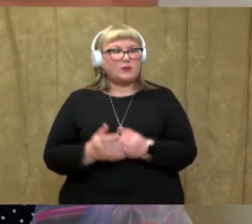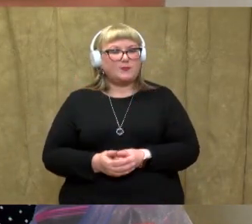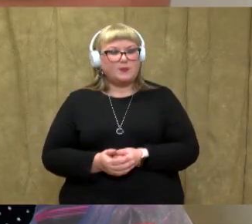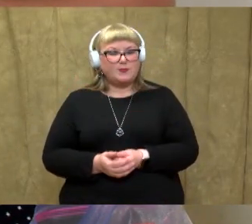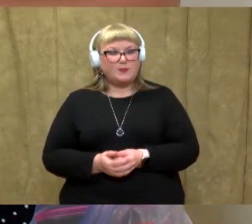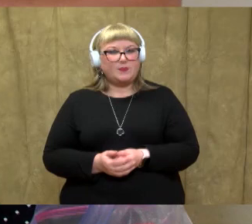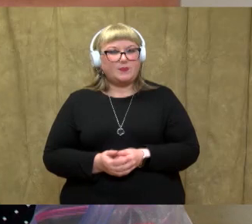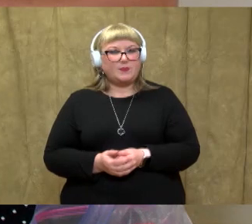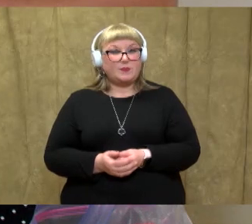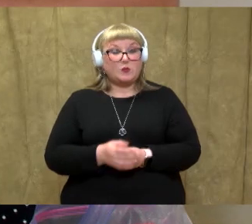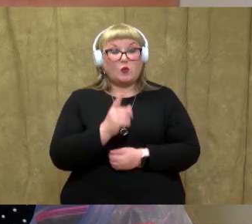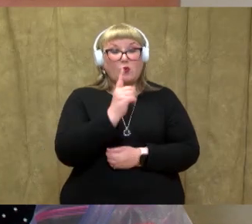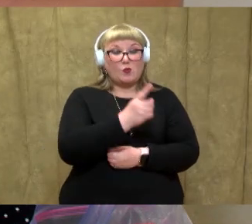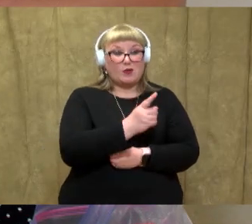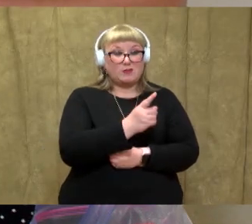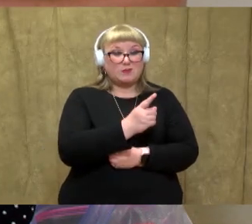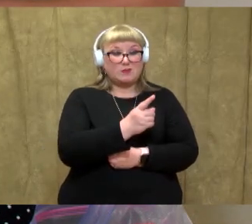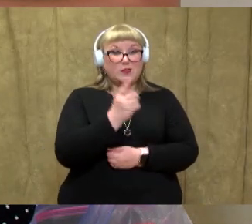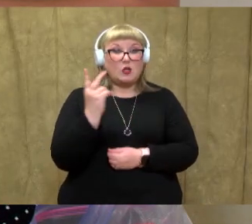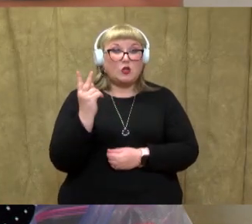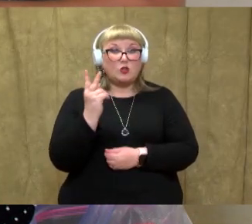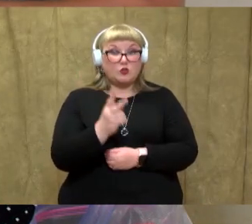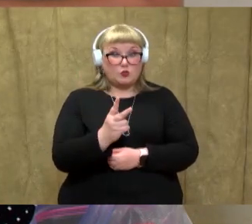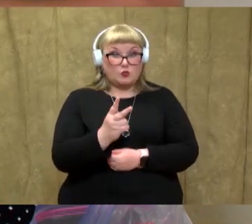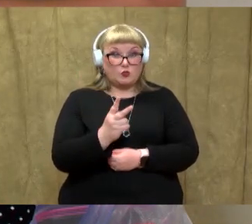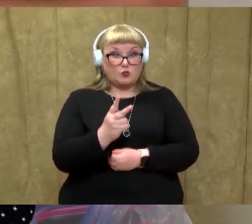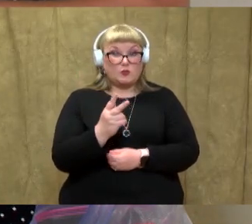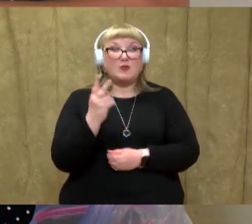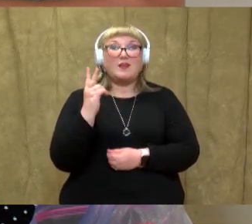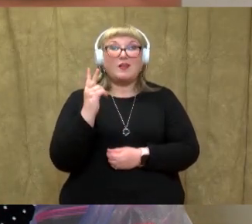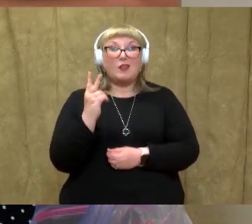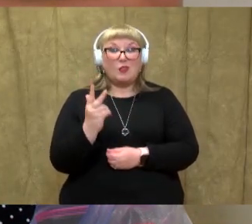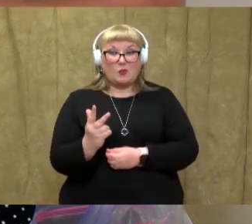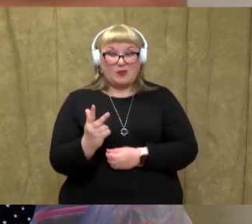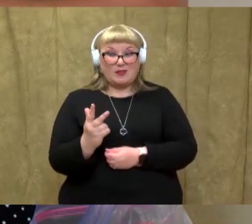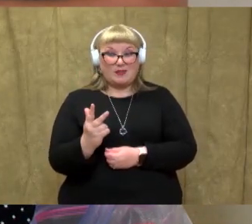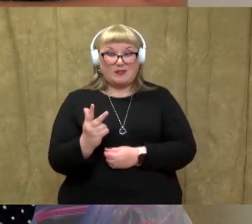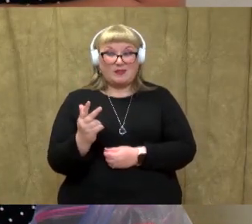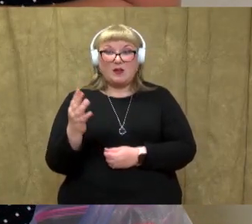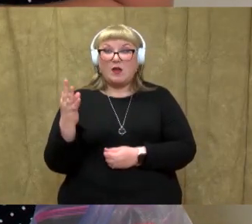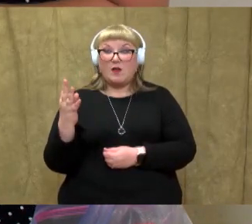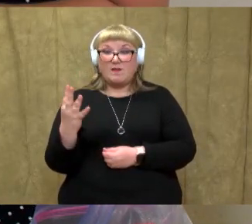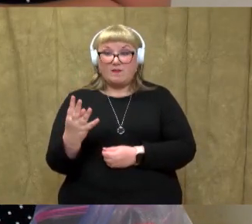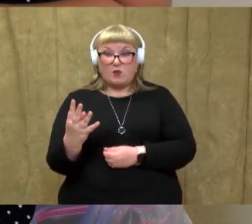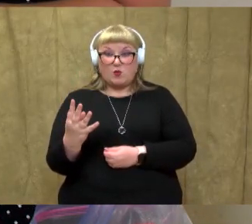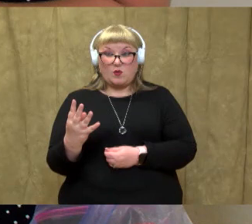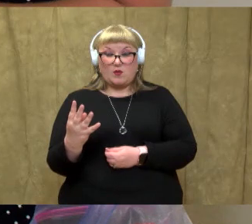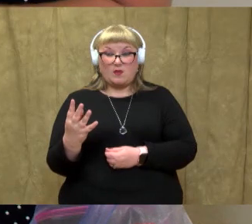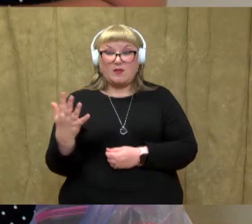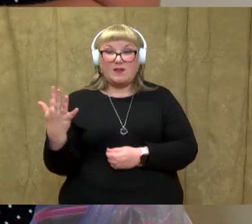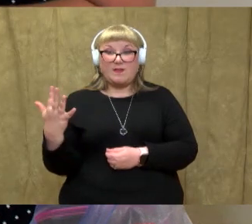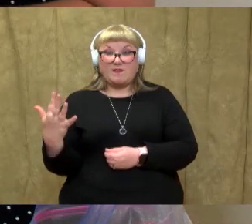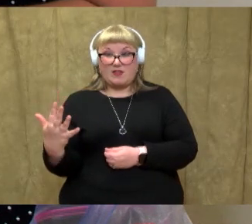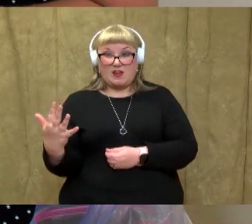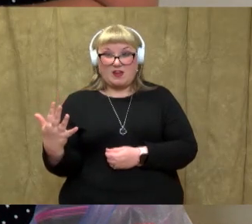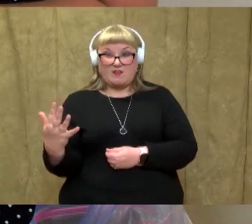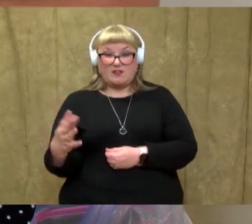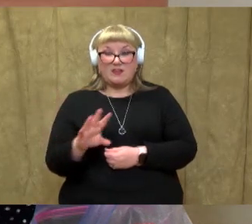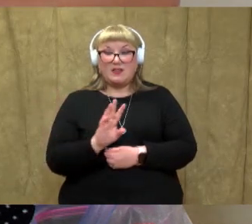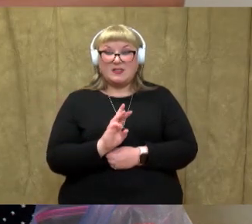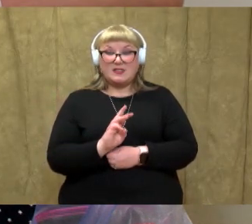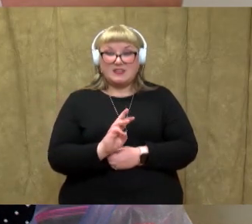frame. 1, 2, 3, 4,